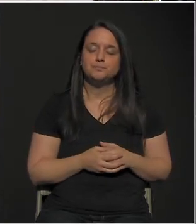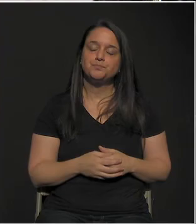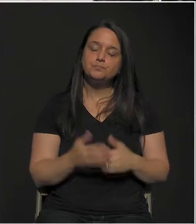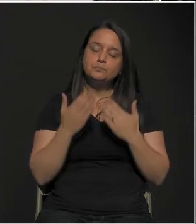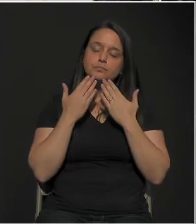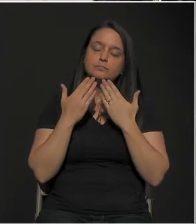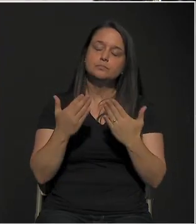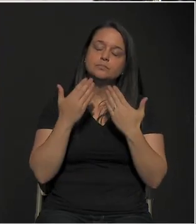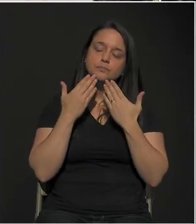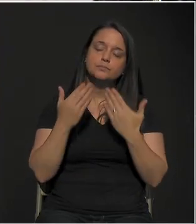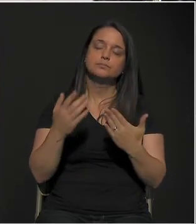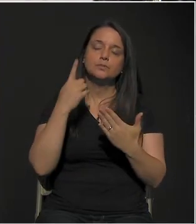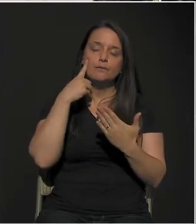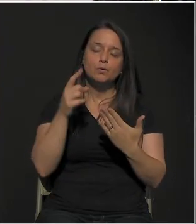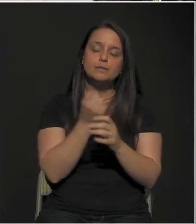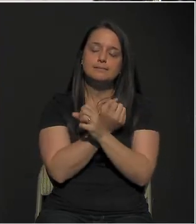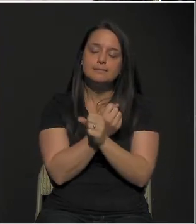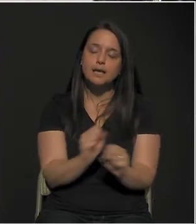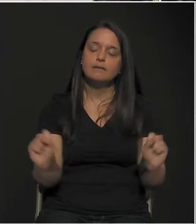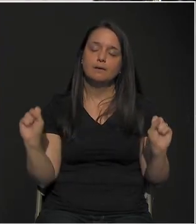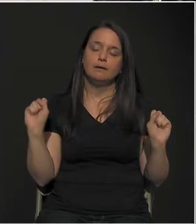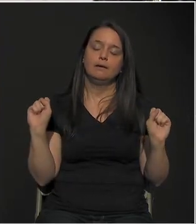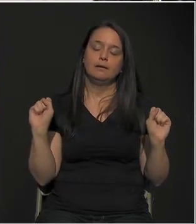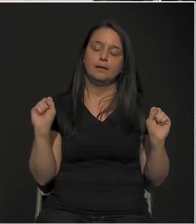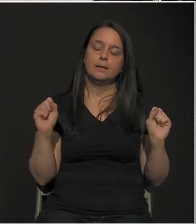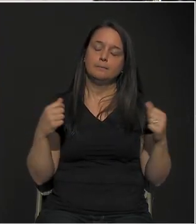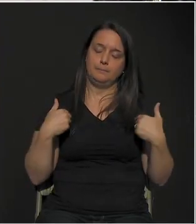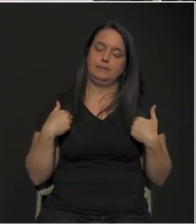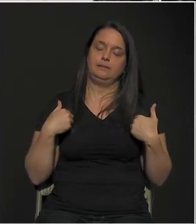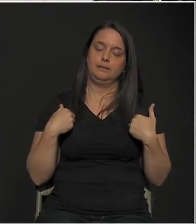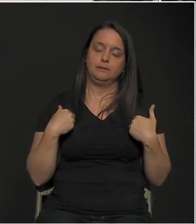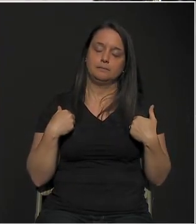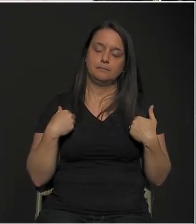Thank you for saving me.